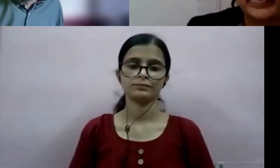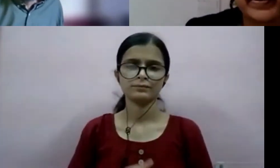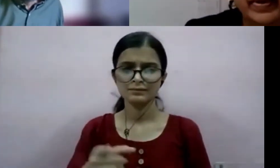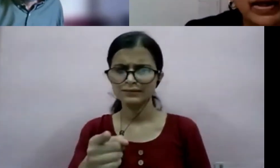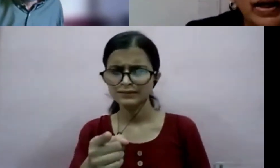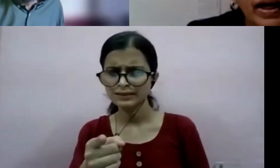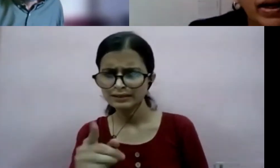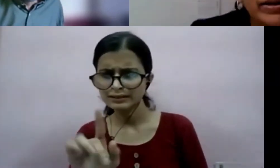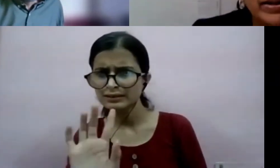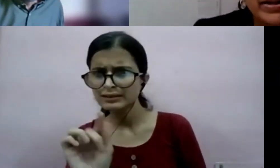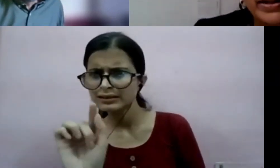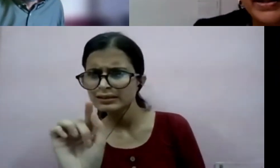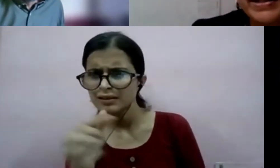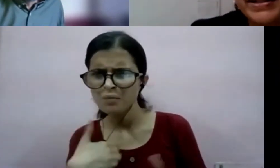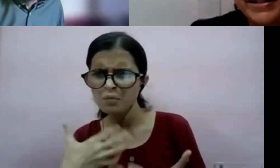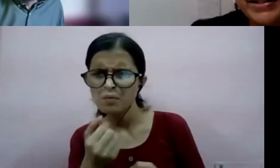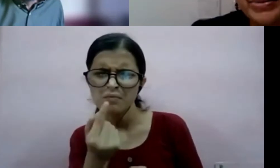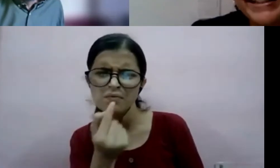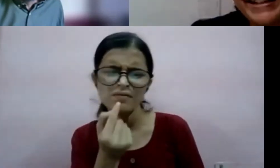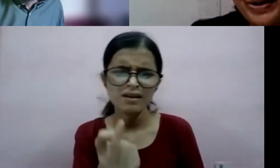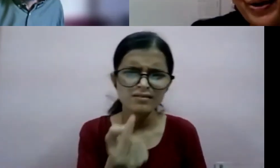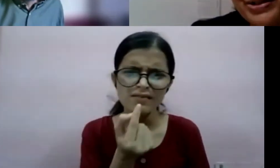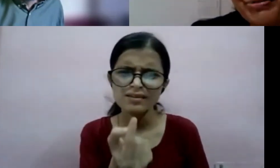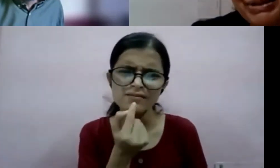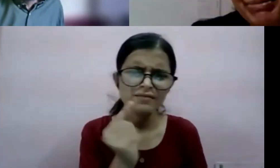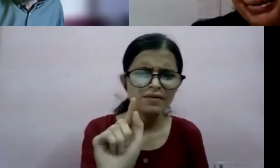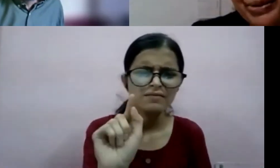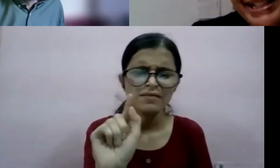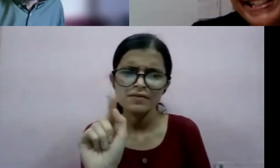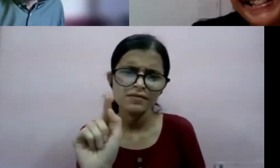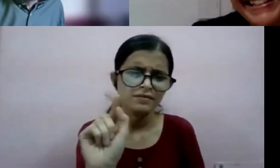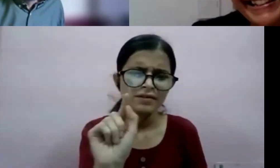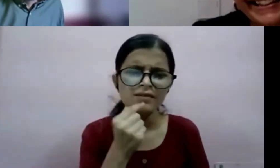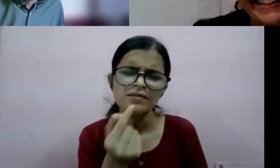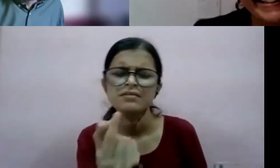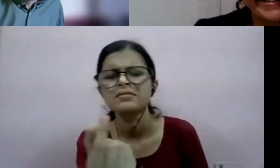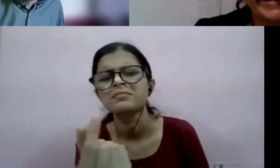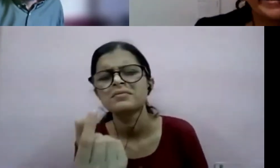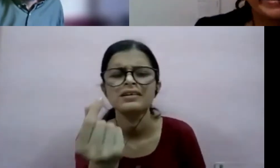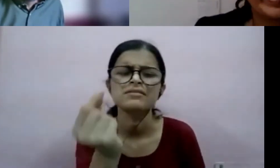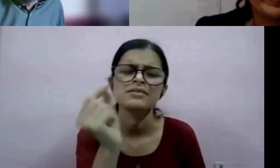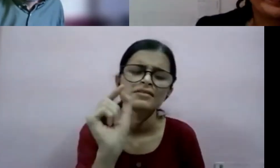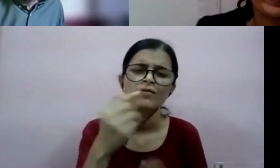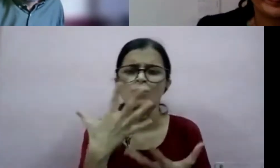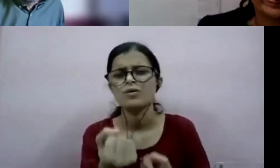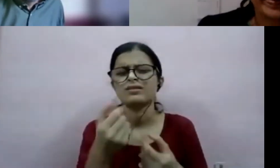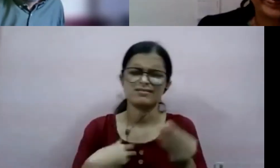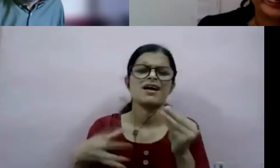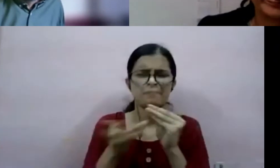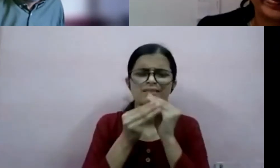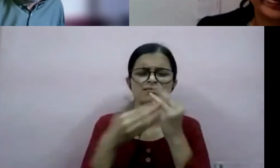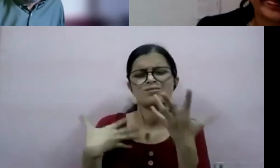One thing, Shilpa, just one thing. Samir, there are lots of people with questions. Just, I'm